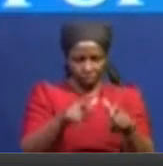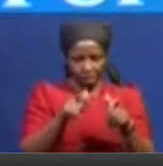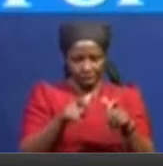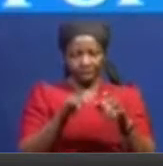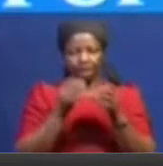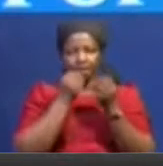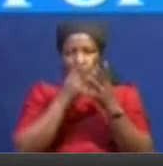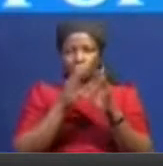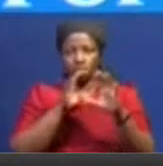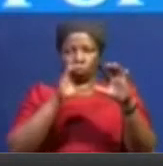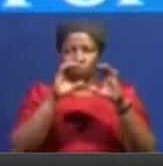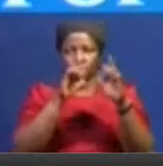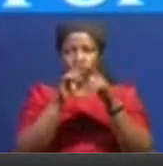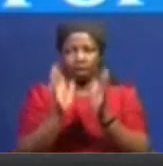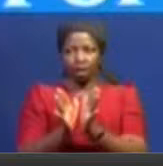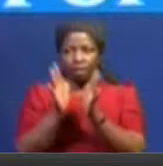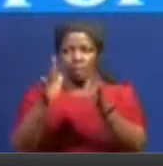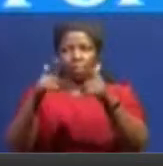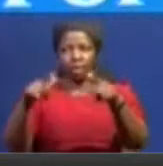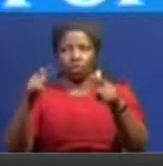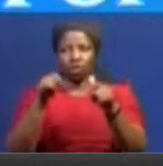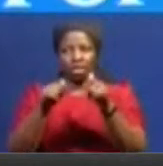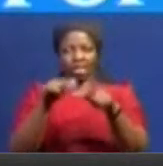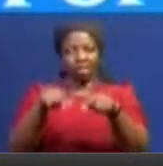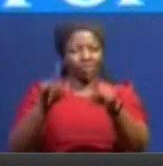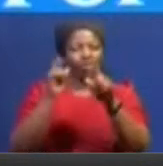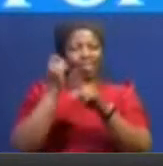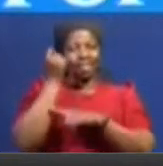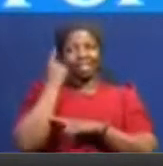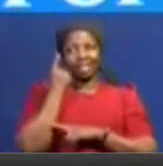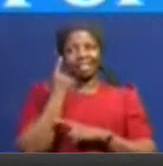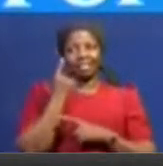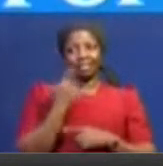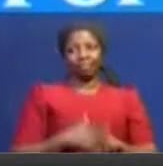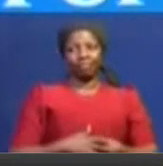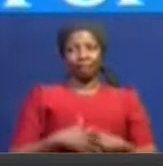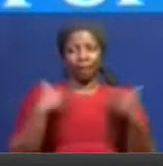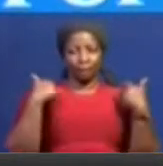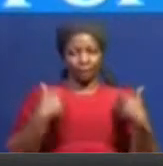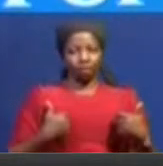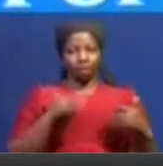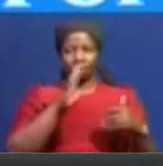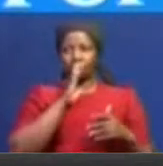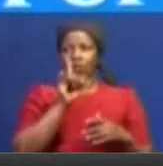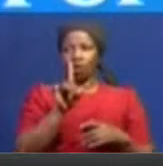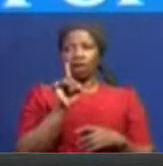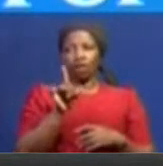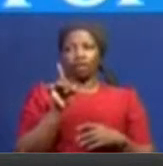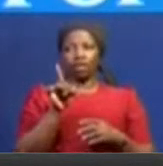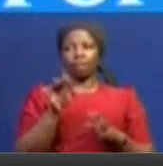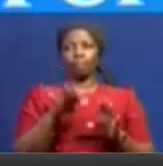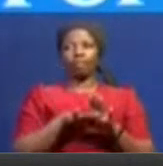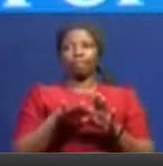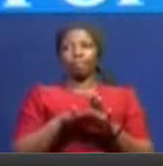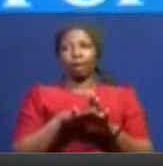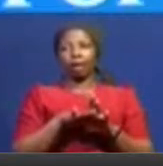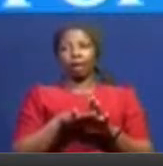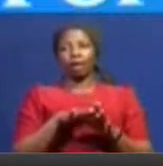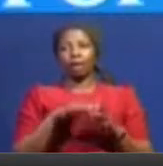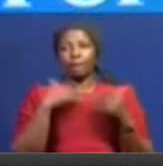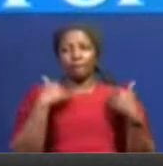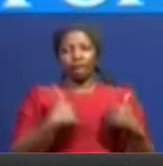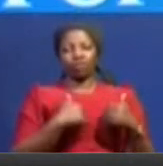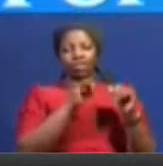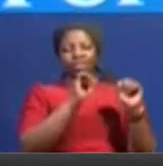that they understand. And having been that Wanjiku at some point, then I'm able to associate and know